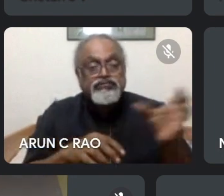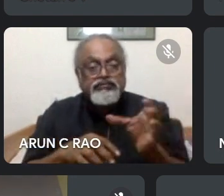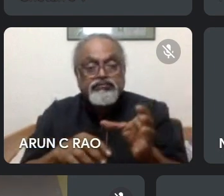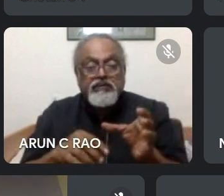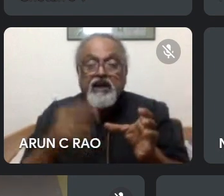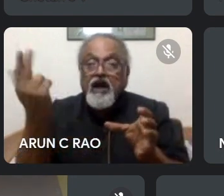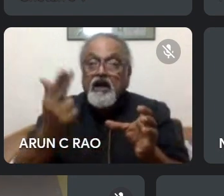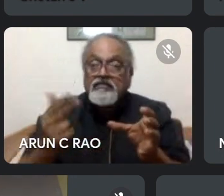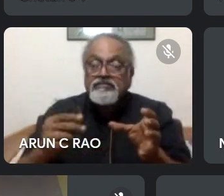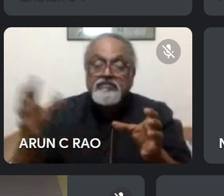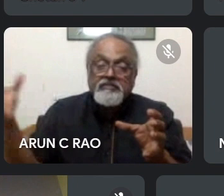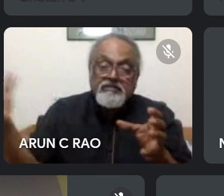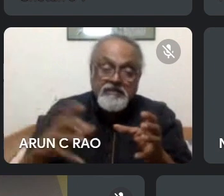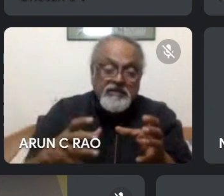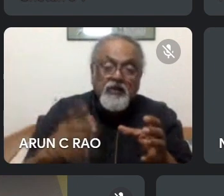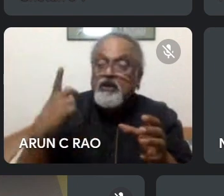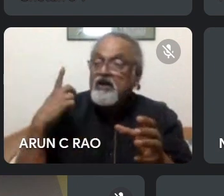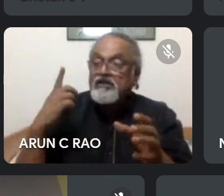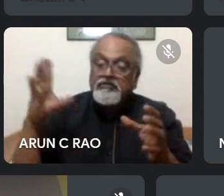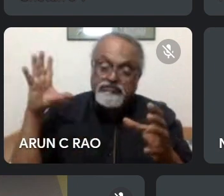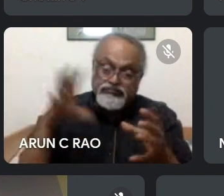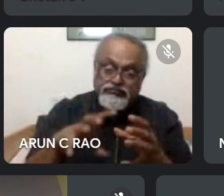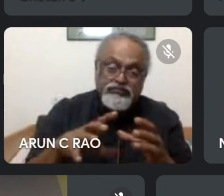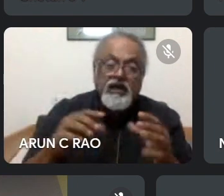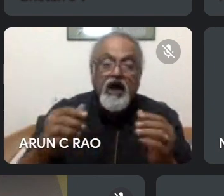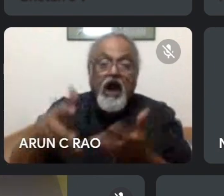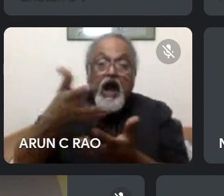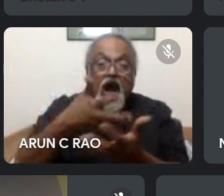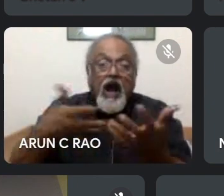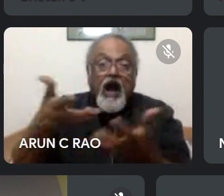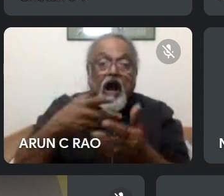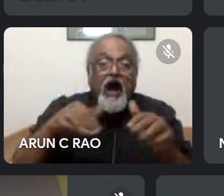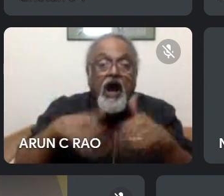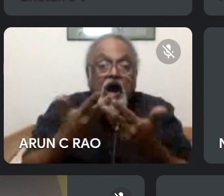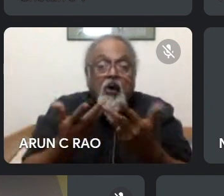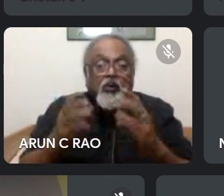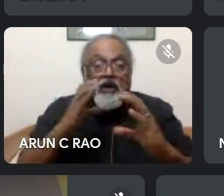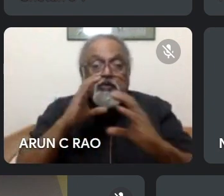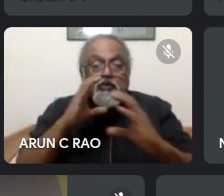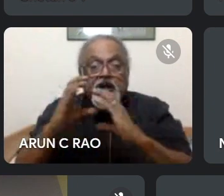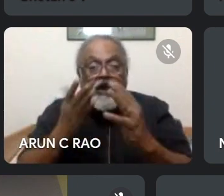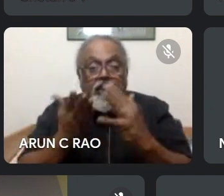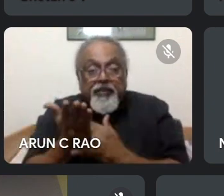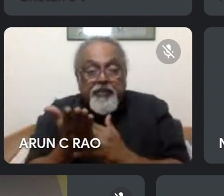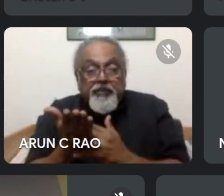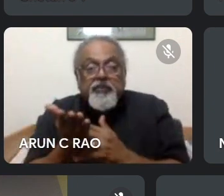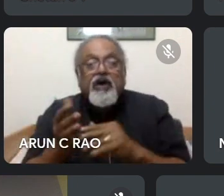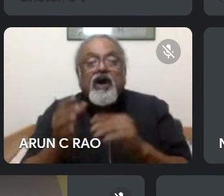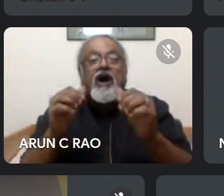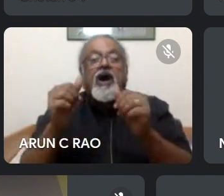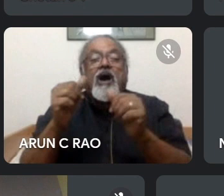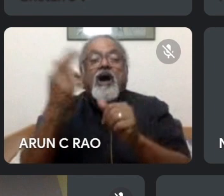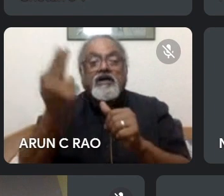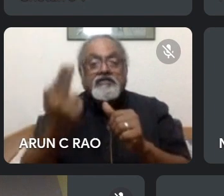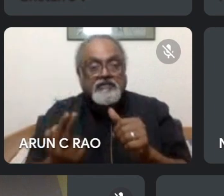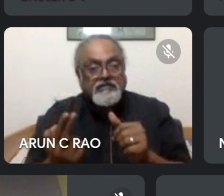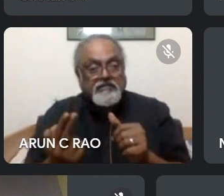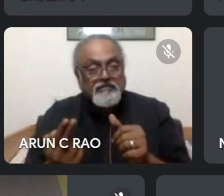right? Now, it's all about thinking differently. It's all about doing things differently. But in the